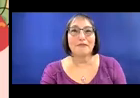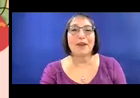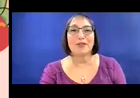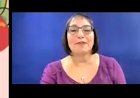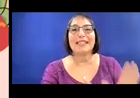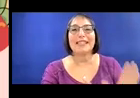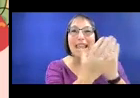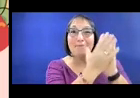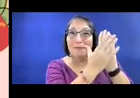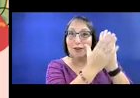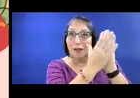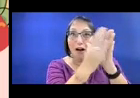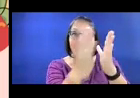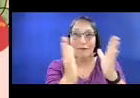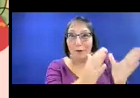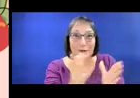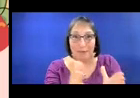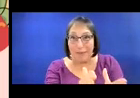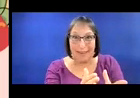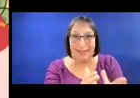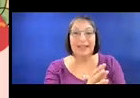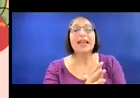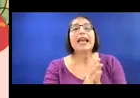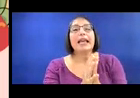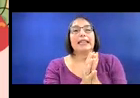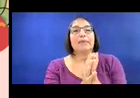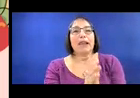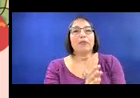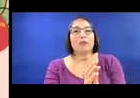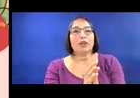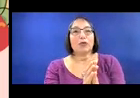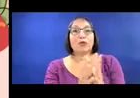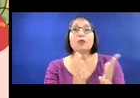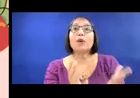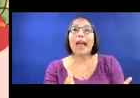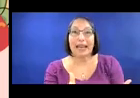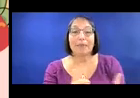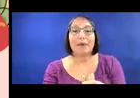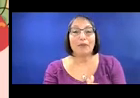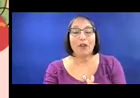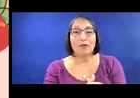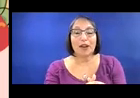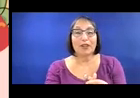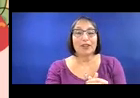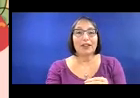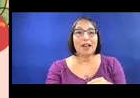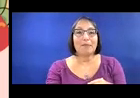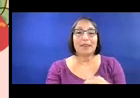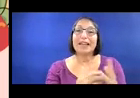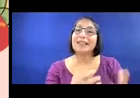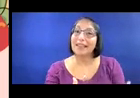enough information. The same information in all of those methods to be able to make sure students were getting in and be able to follow directions,